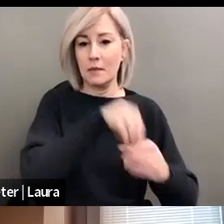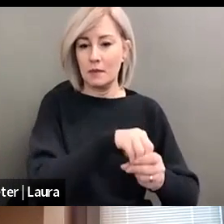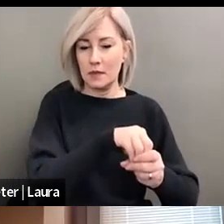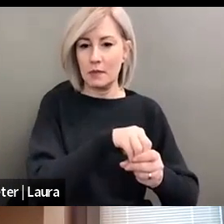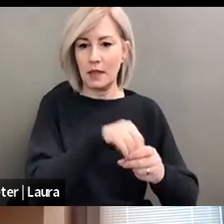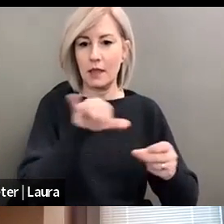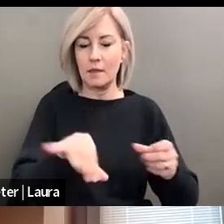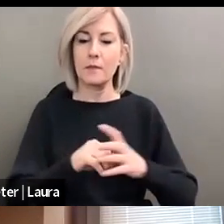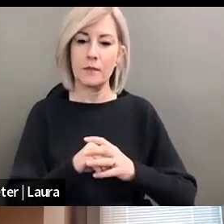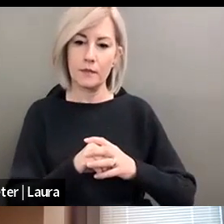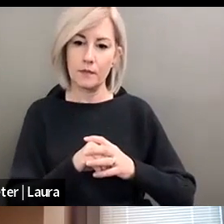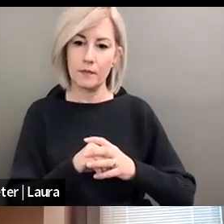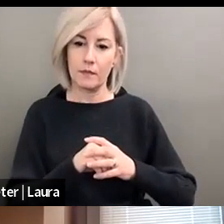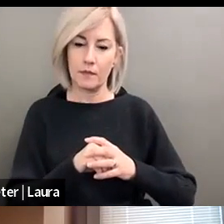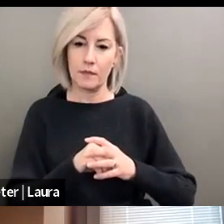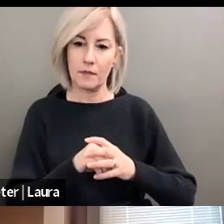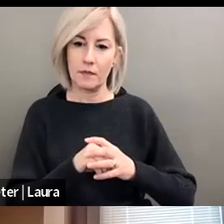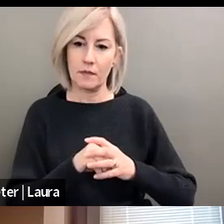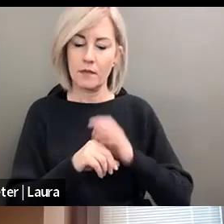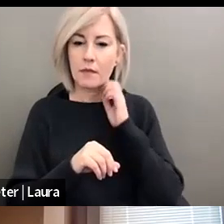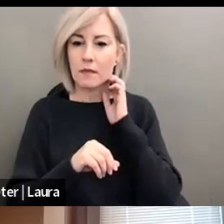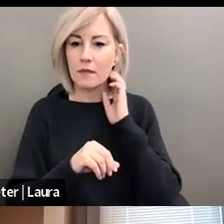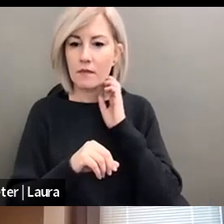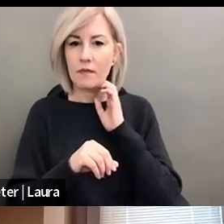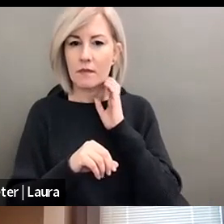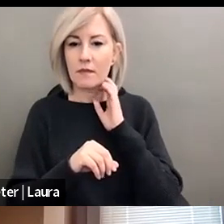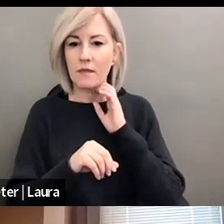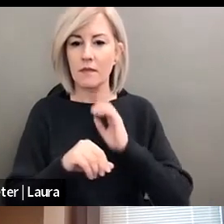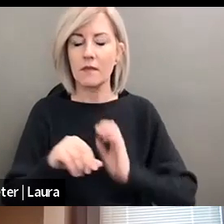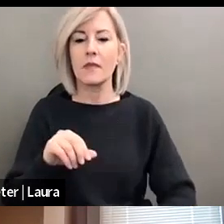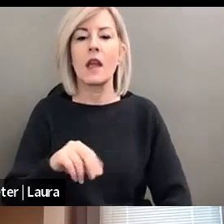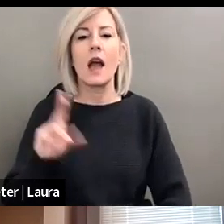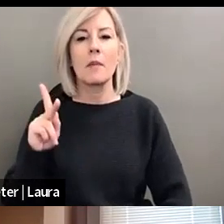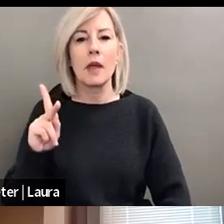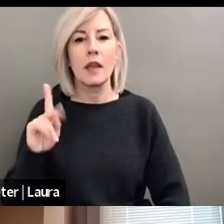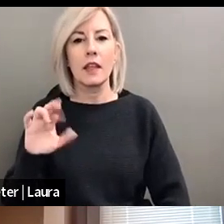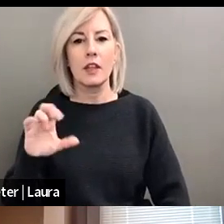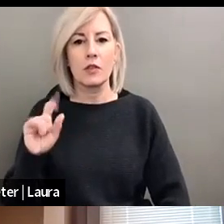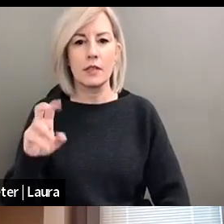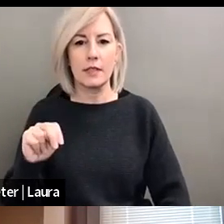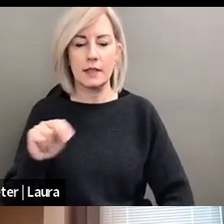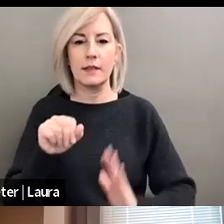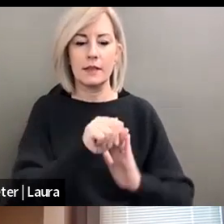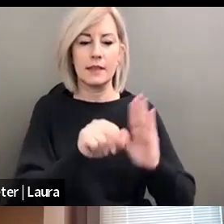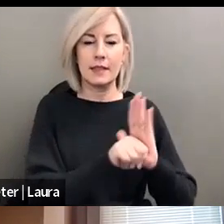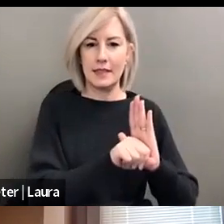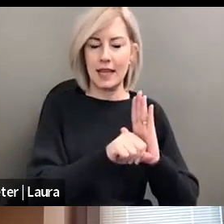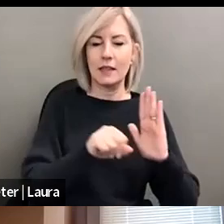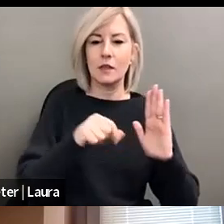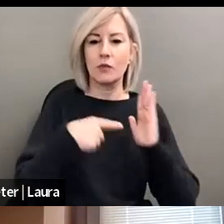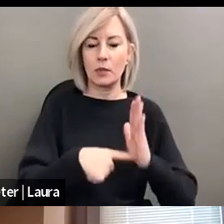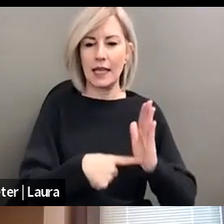this. I think again, I'm Kirsten, Running-Marquardt, state representative, west side of Cedar Rapids.